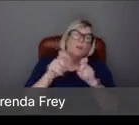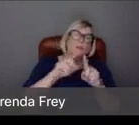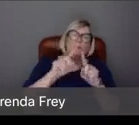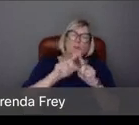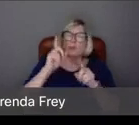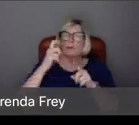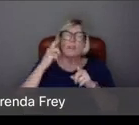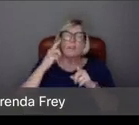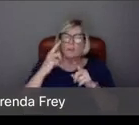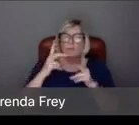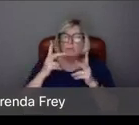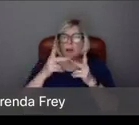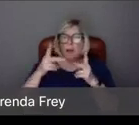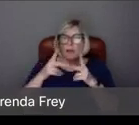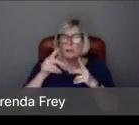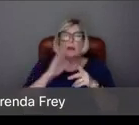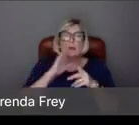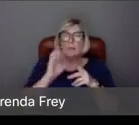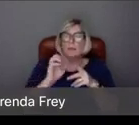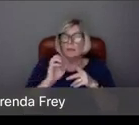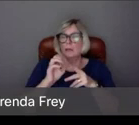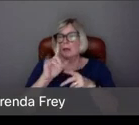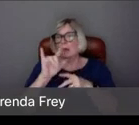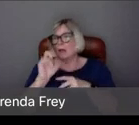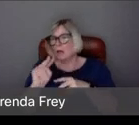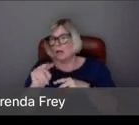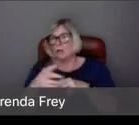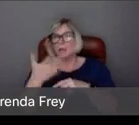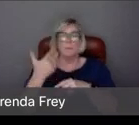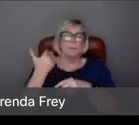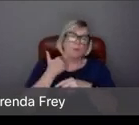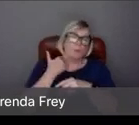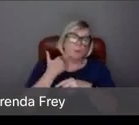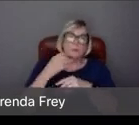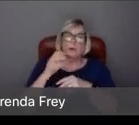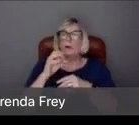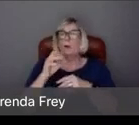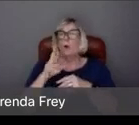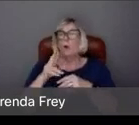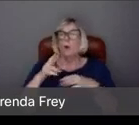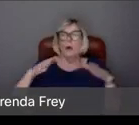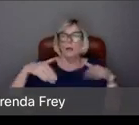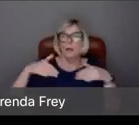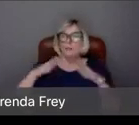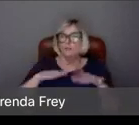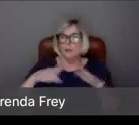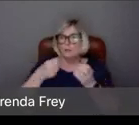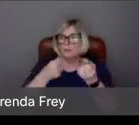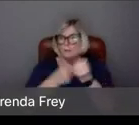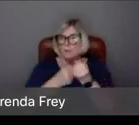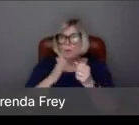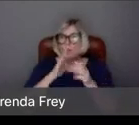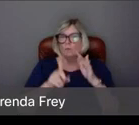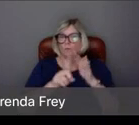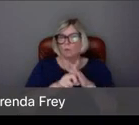sources. And there could be a judgment, a lien, bankruptcy, or overdue child support. Those are the ones that you'll typically see